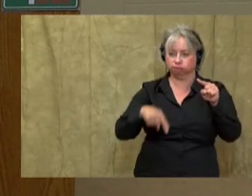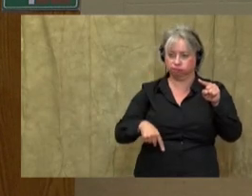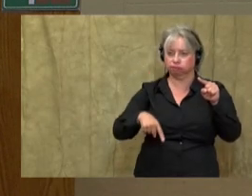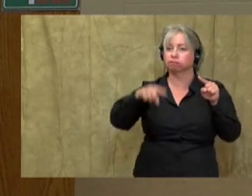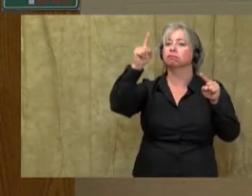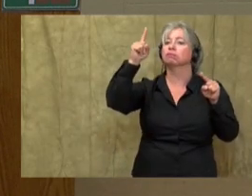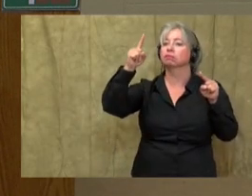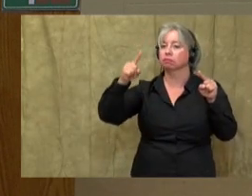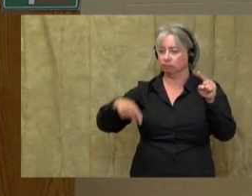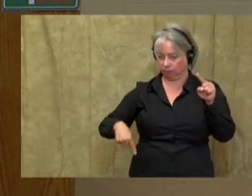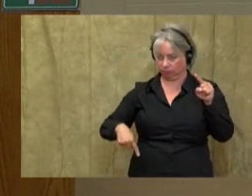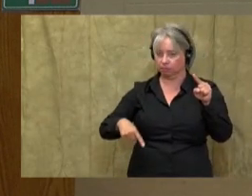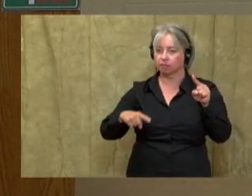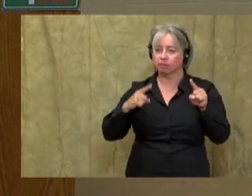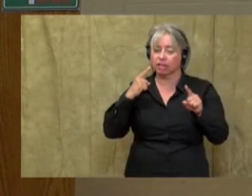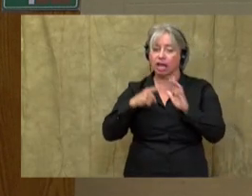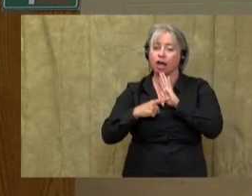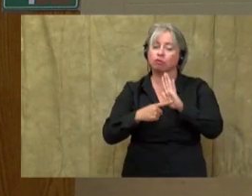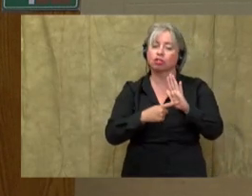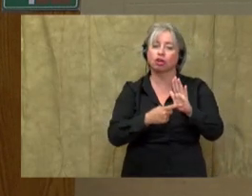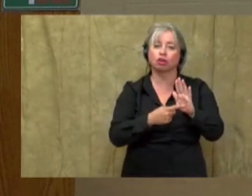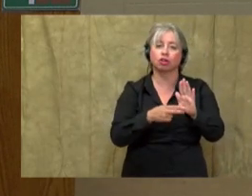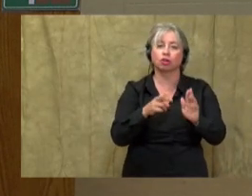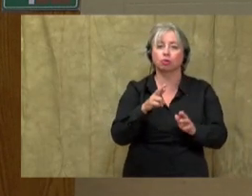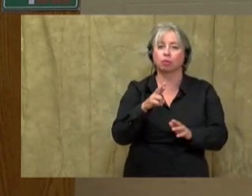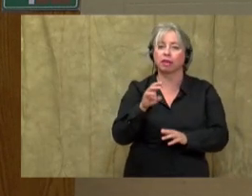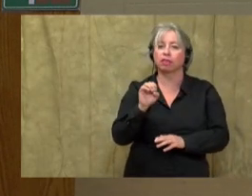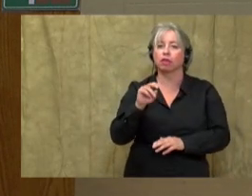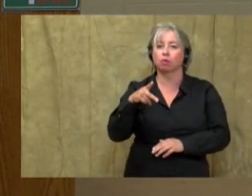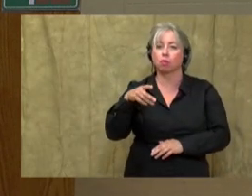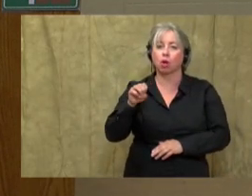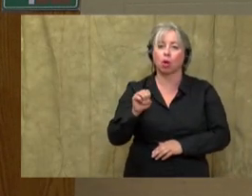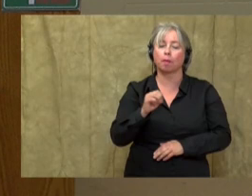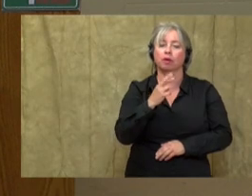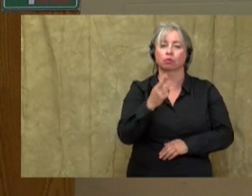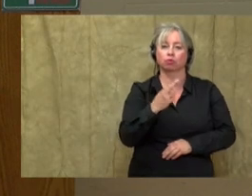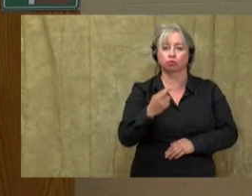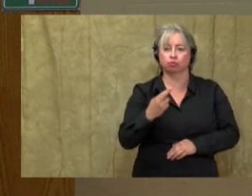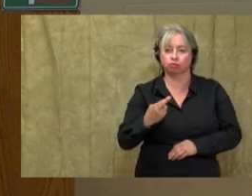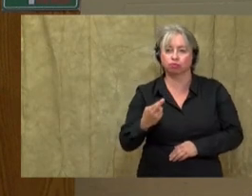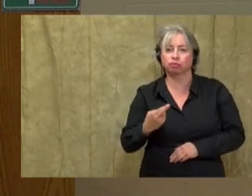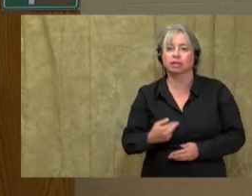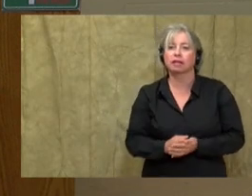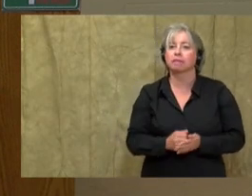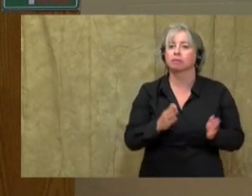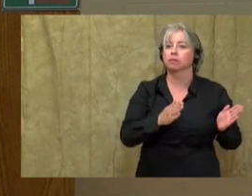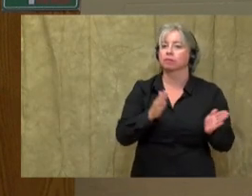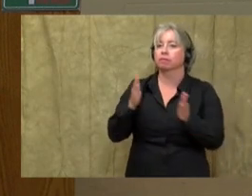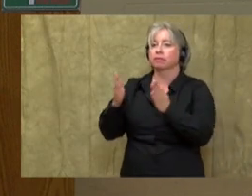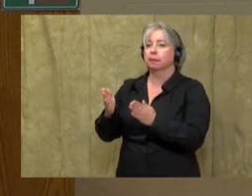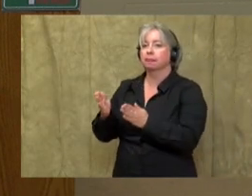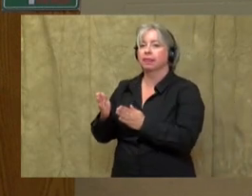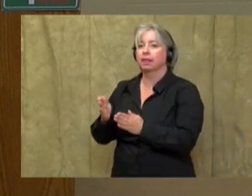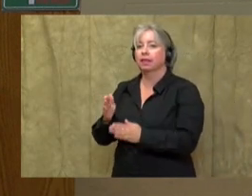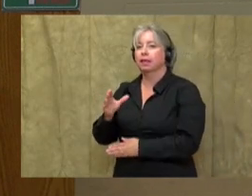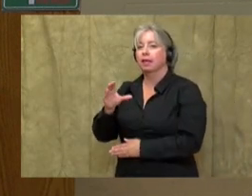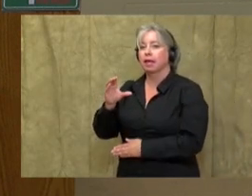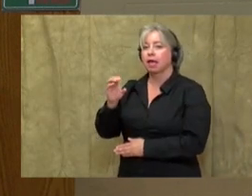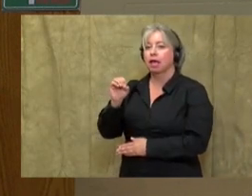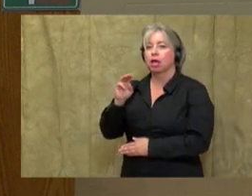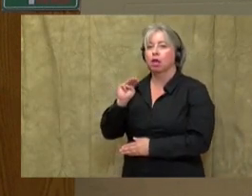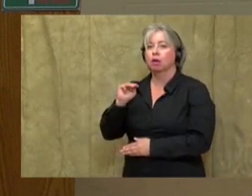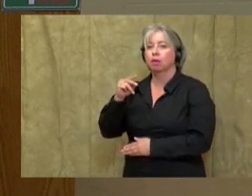rope. We also have a mechanical wave, again, requires matter in order to move through or